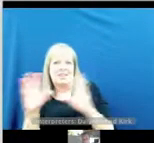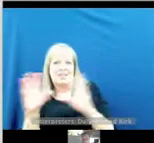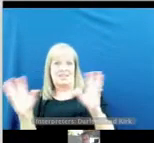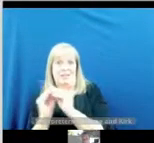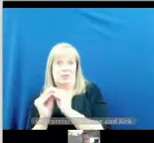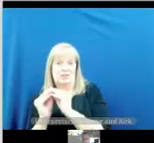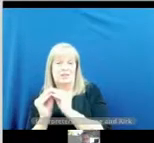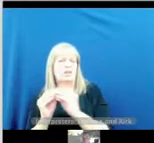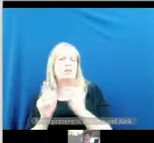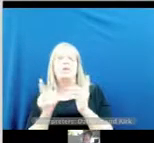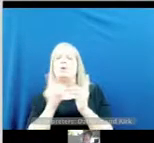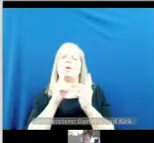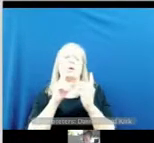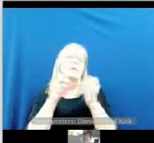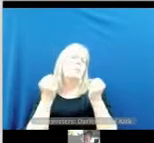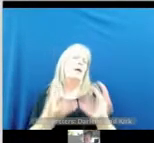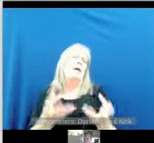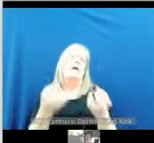involved. But